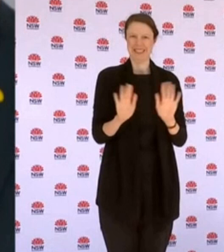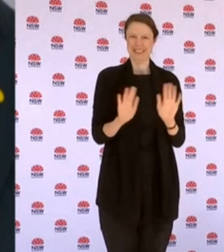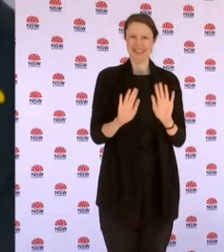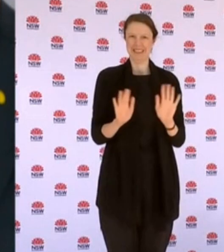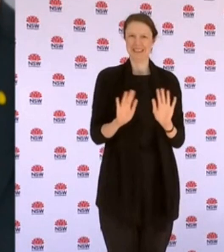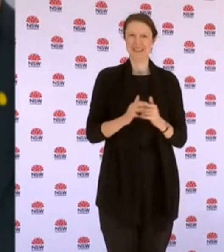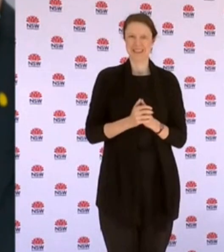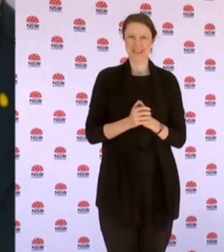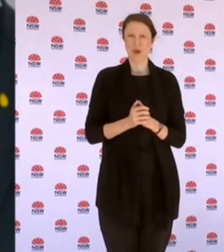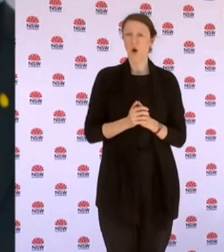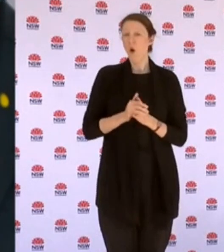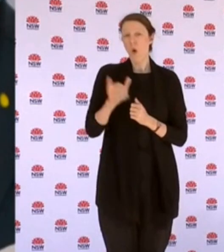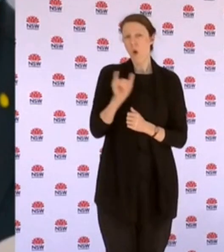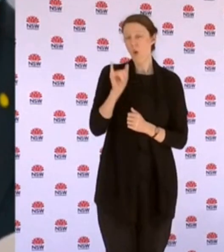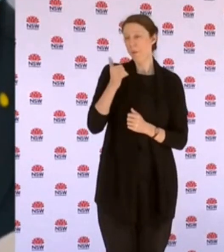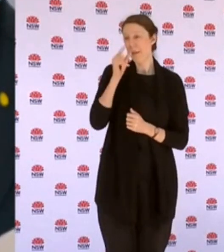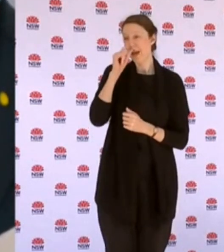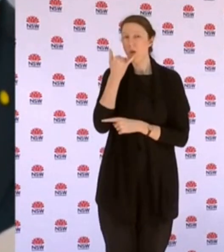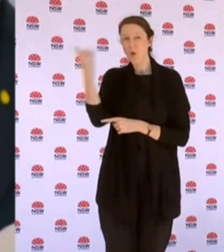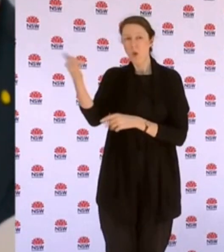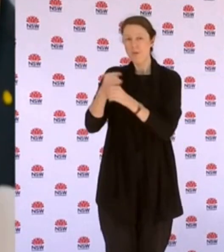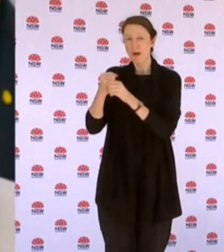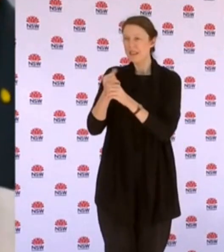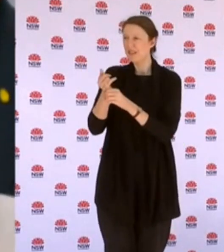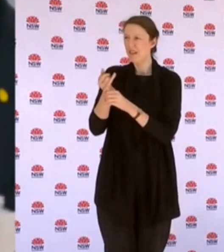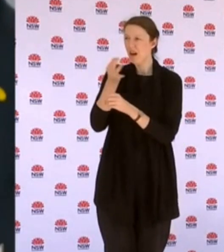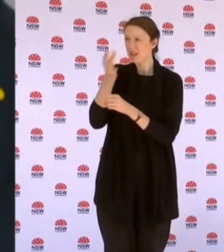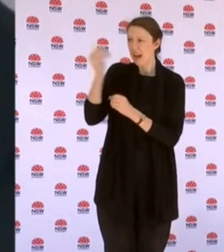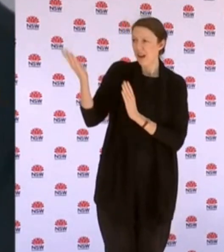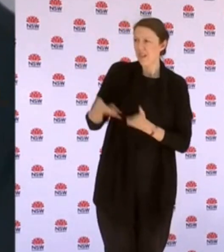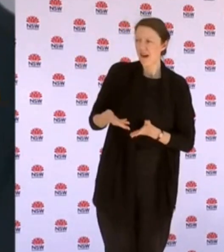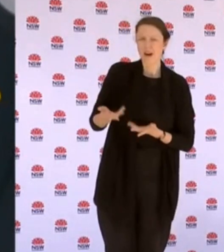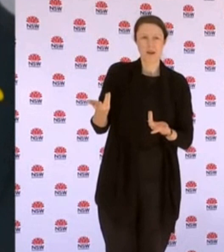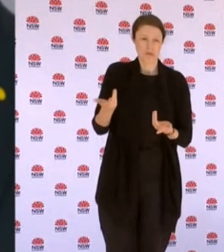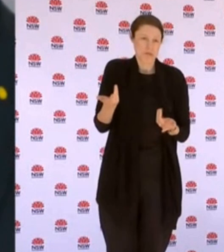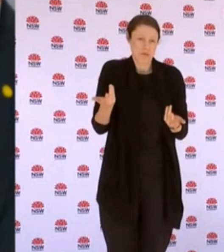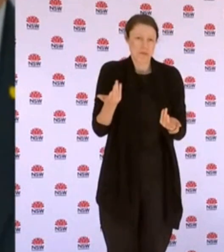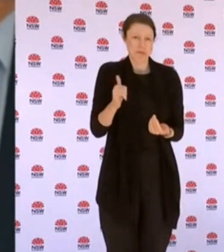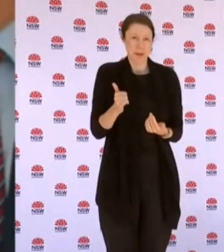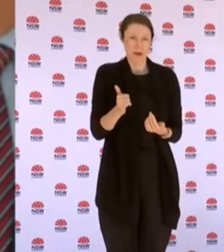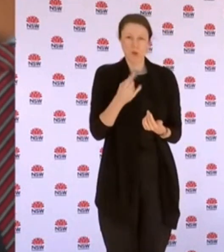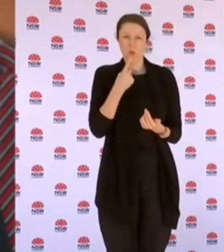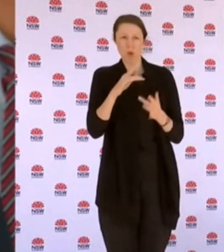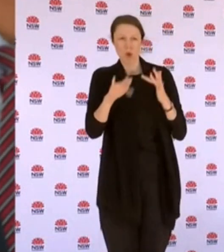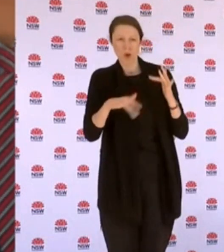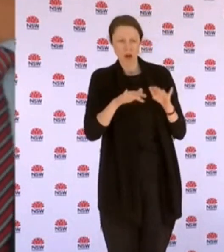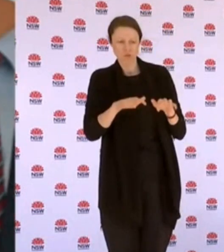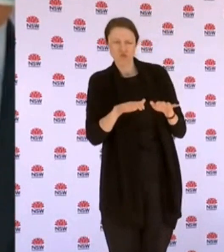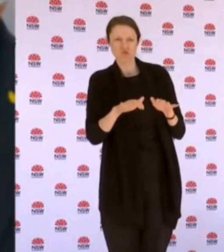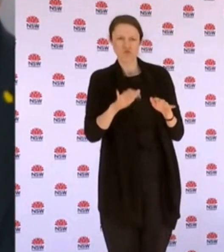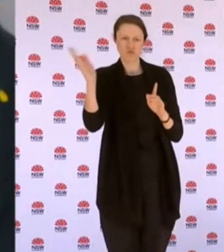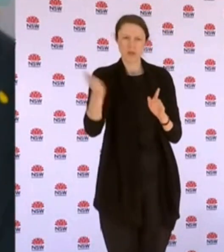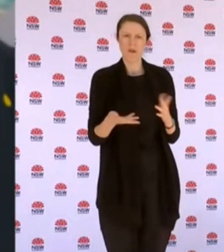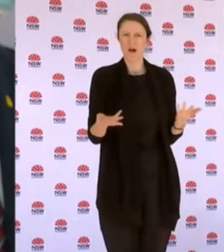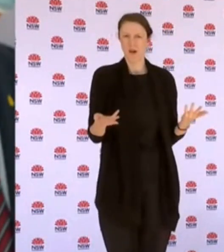from a chemist about could I have COVID or getting cold and flu tablets. We really want you to be getting tested and ringing